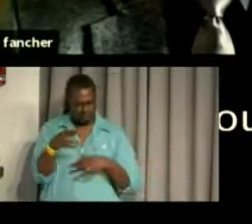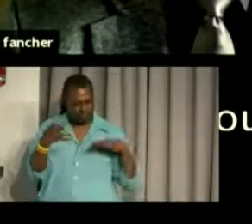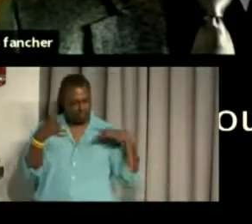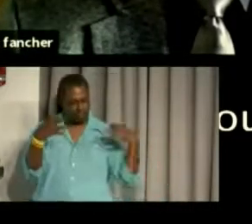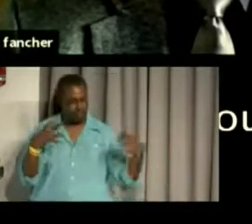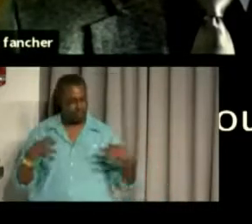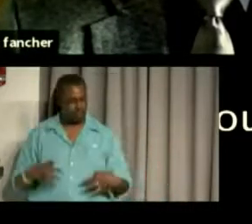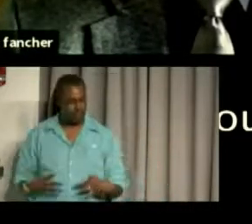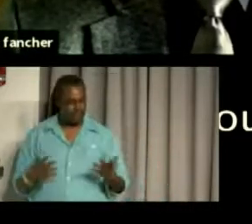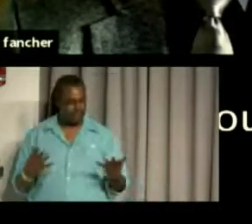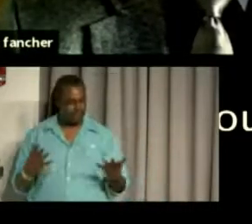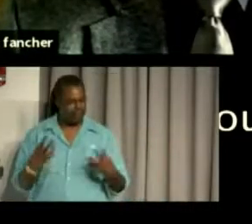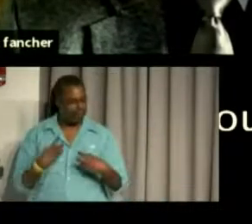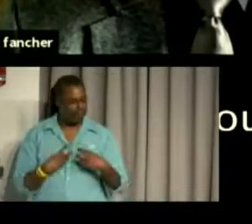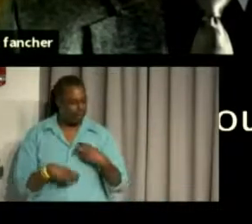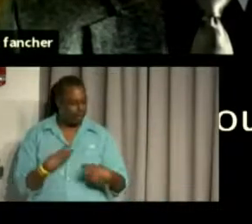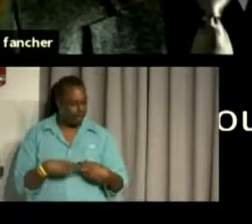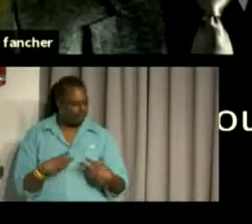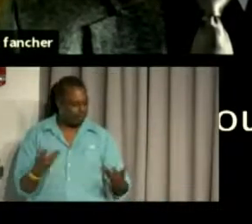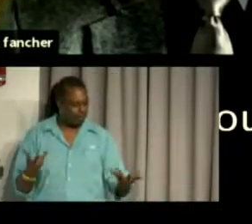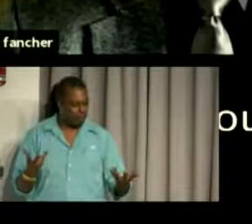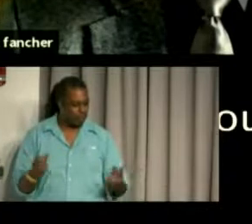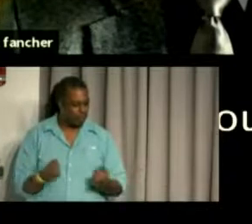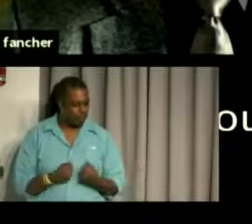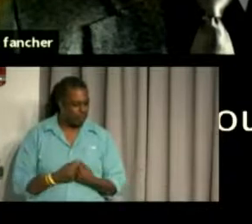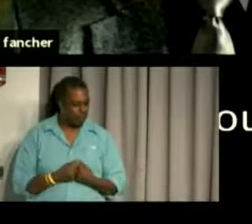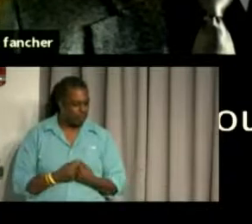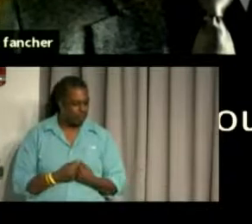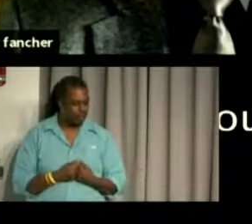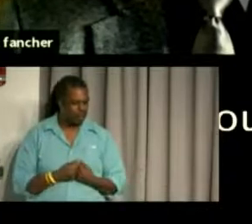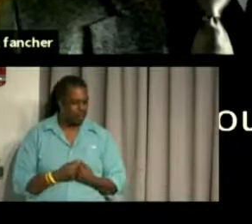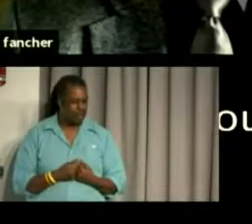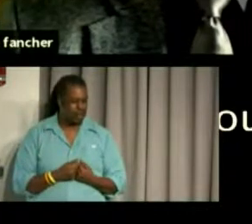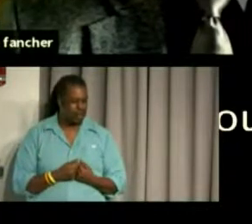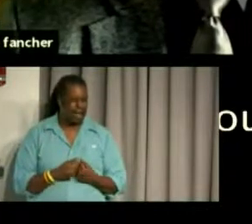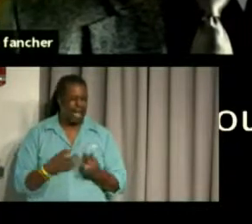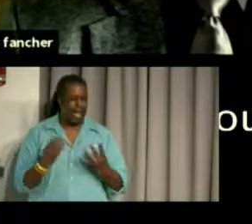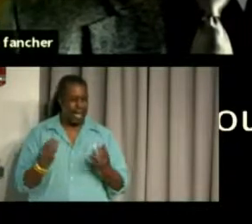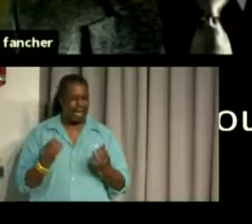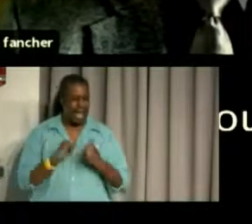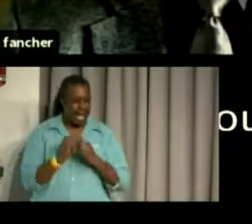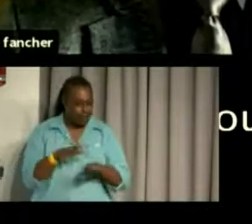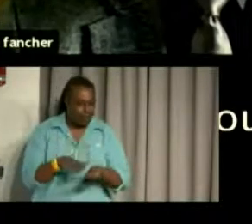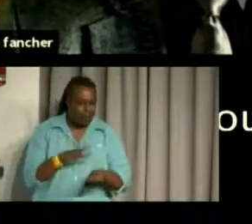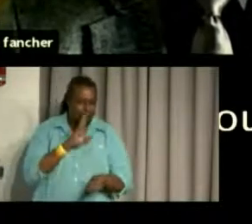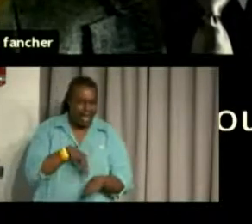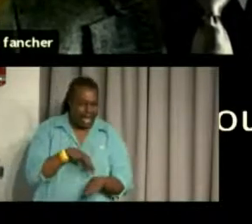us what the problem was there, the nature of it, and the extent of it.